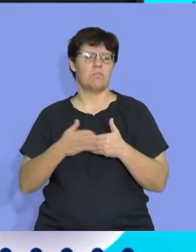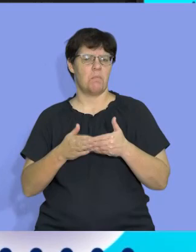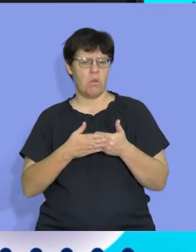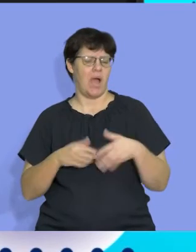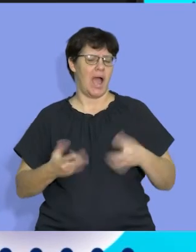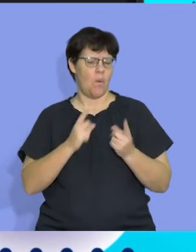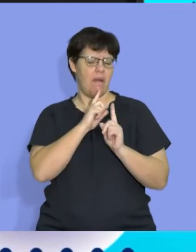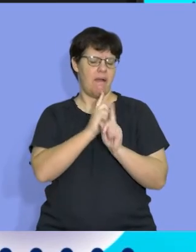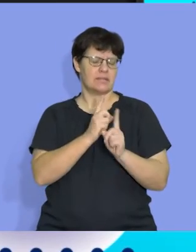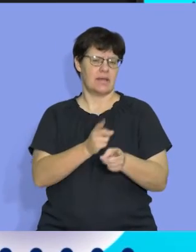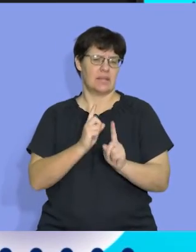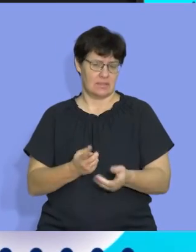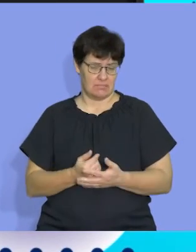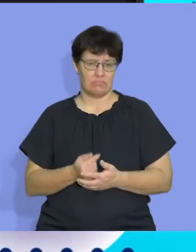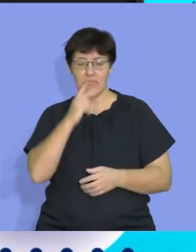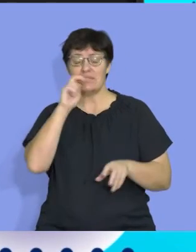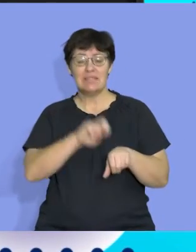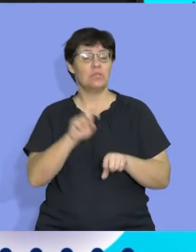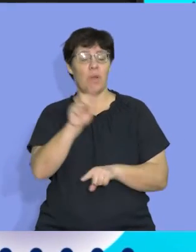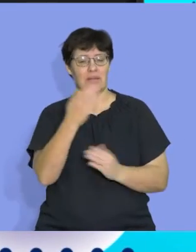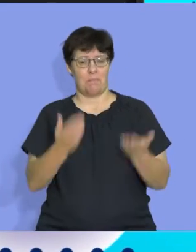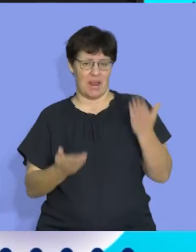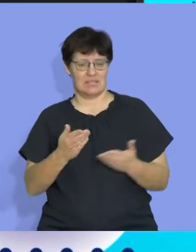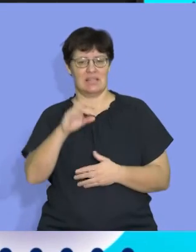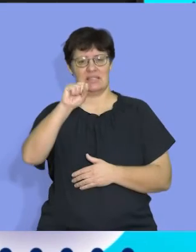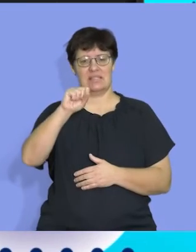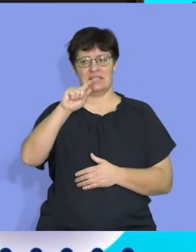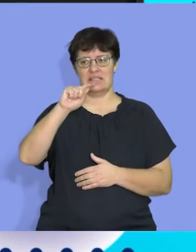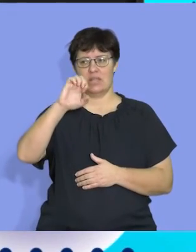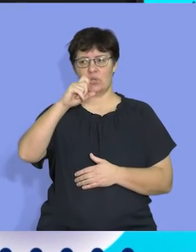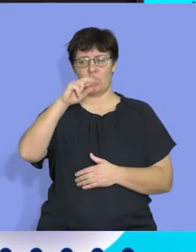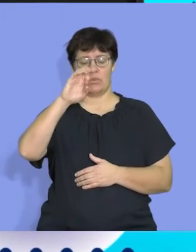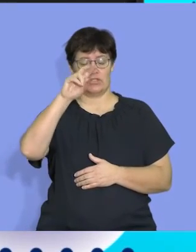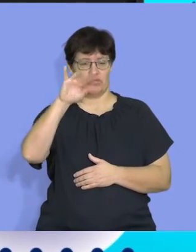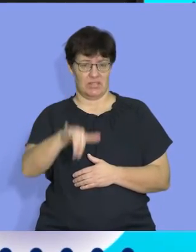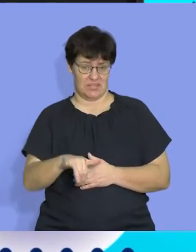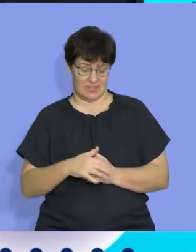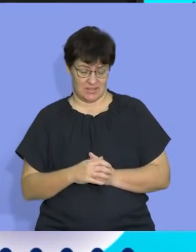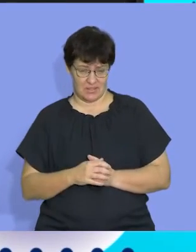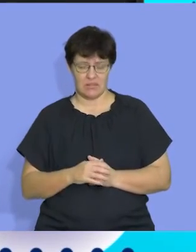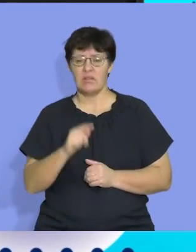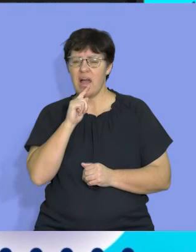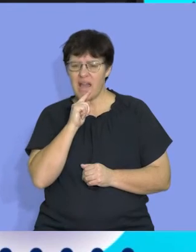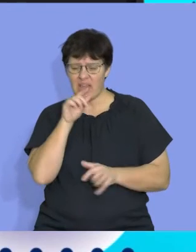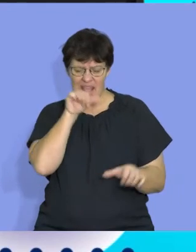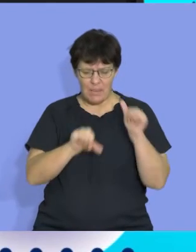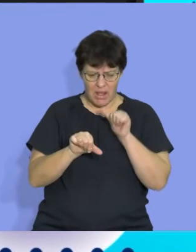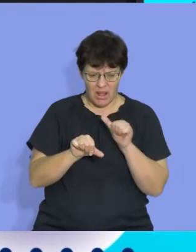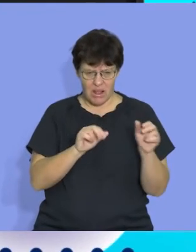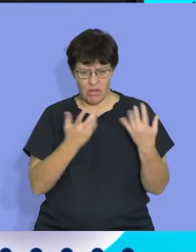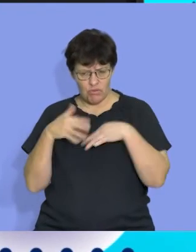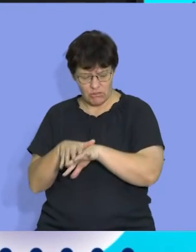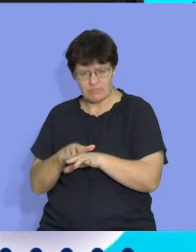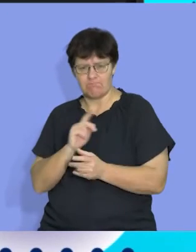a lot of stoichiometry, which cuts across in any of the problems that have got chemical reactions.